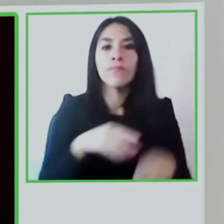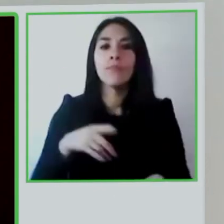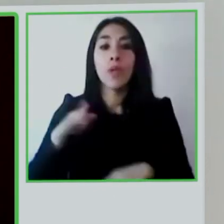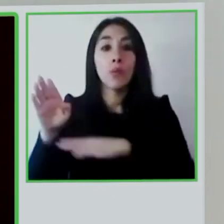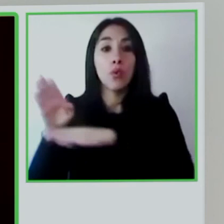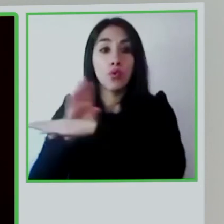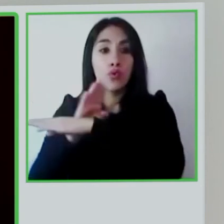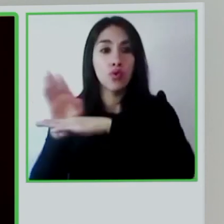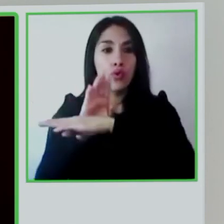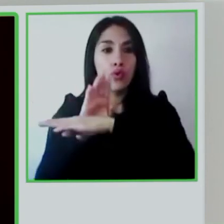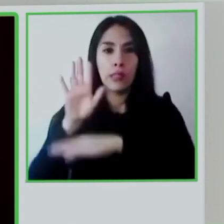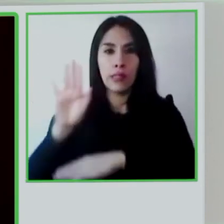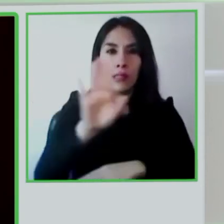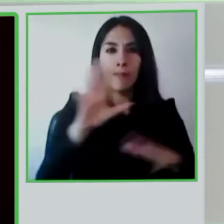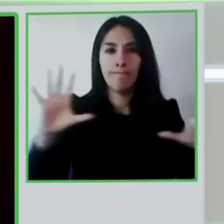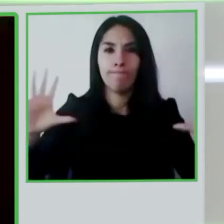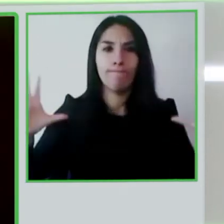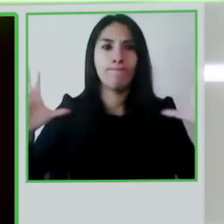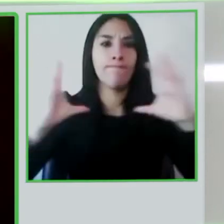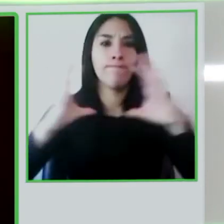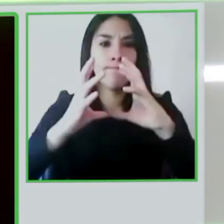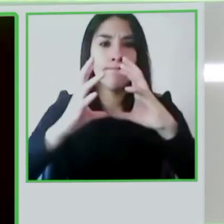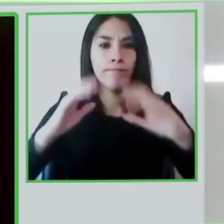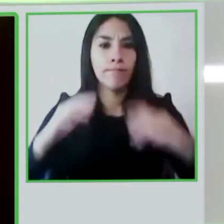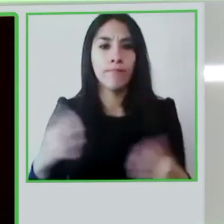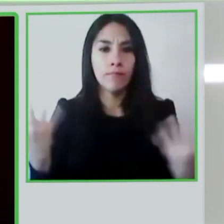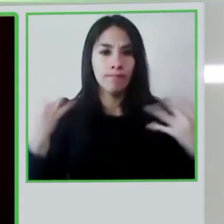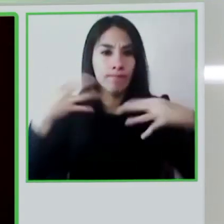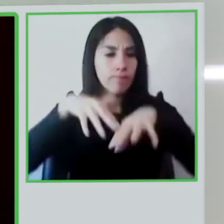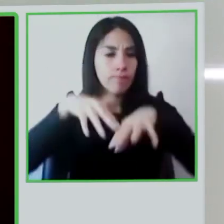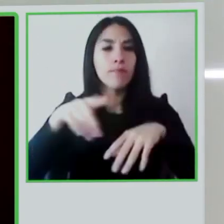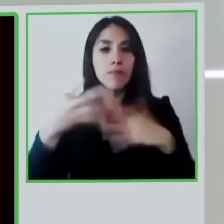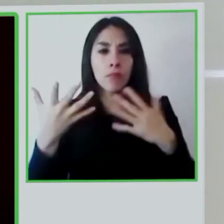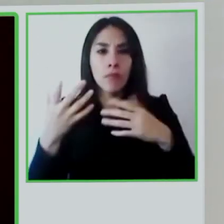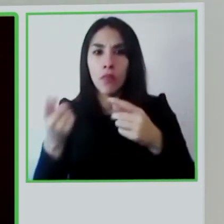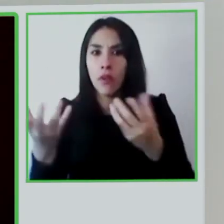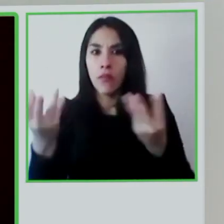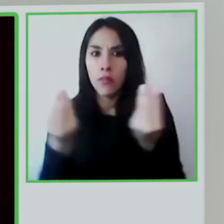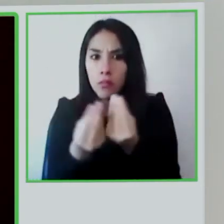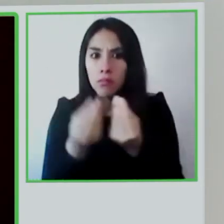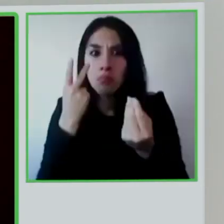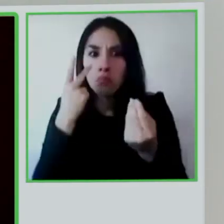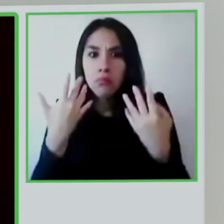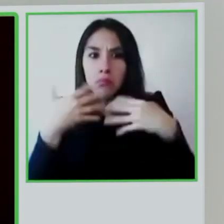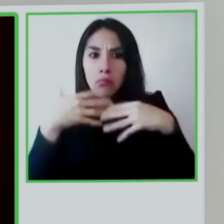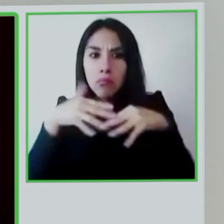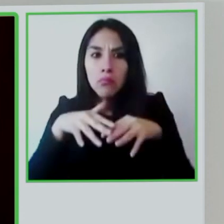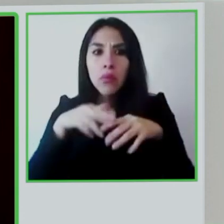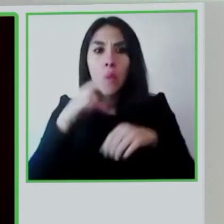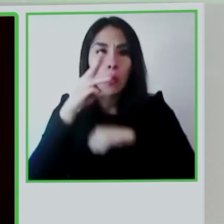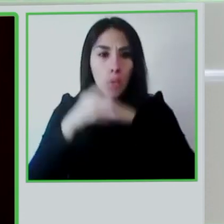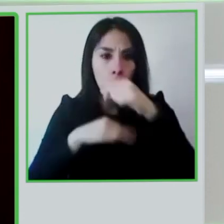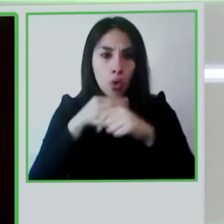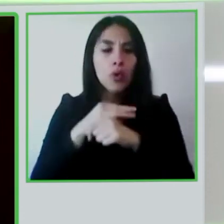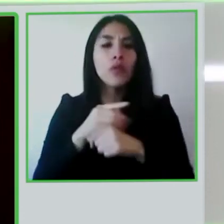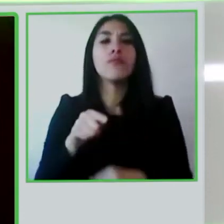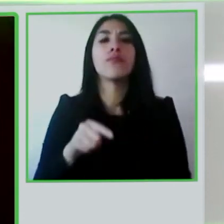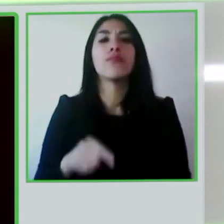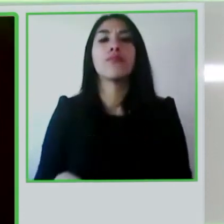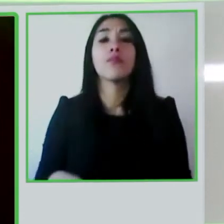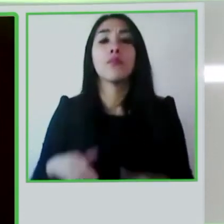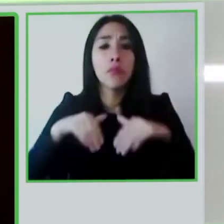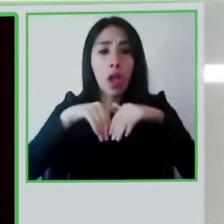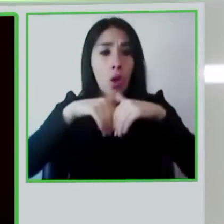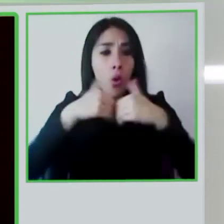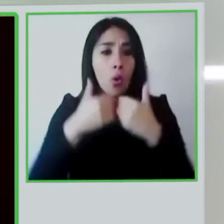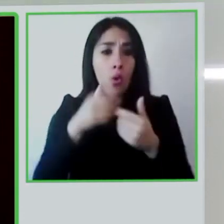network of the people with disability. There are multinationals that are looking for best practices